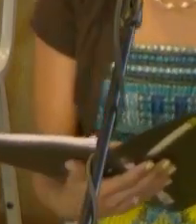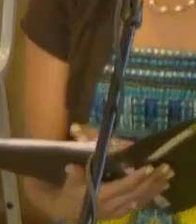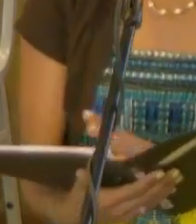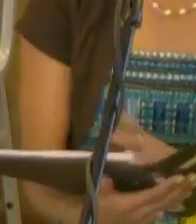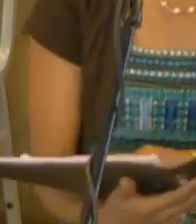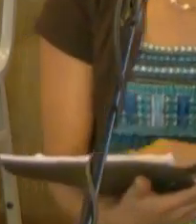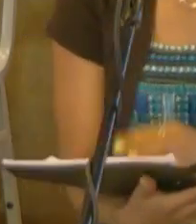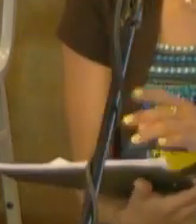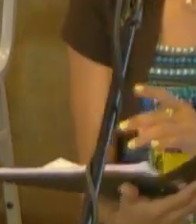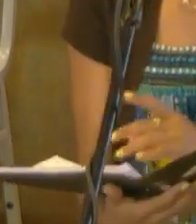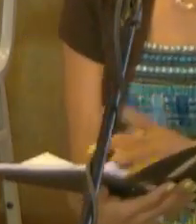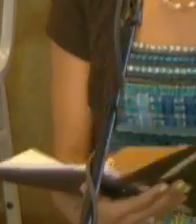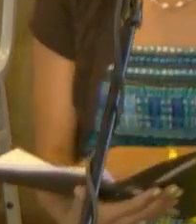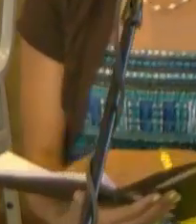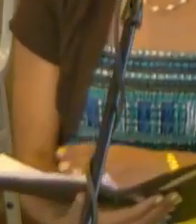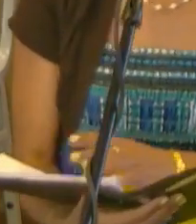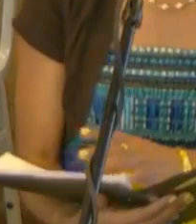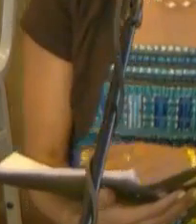is